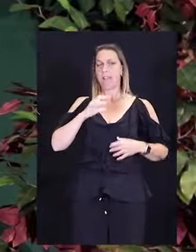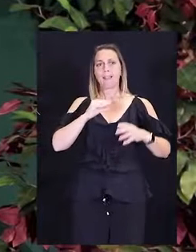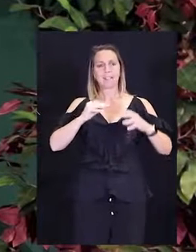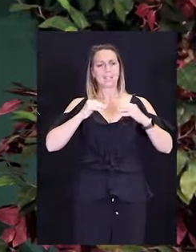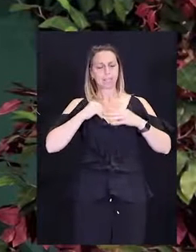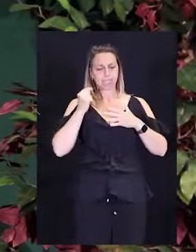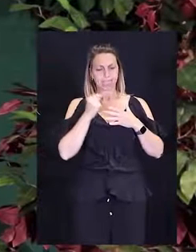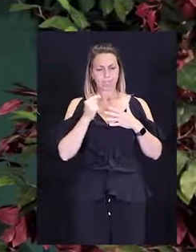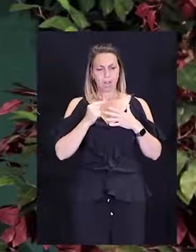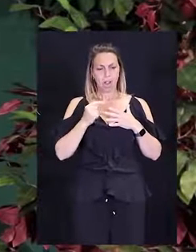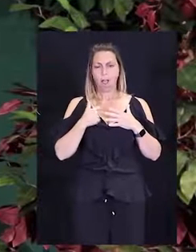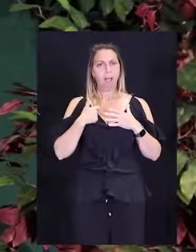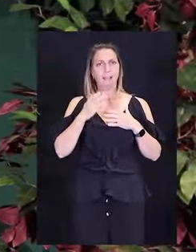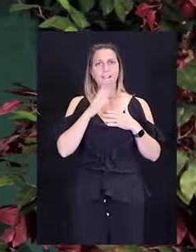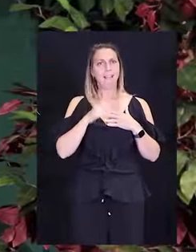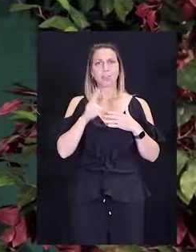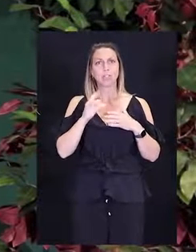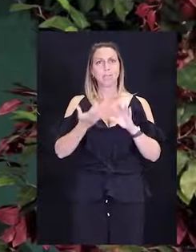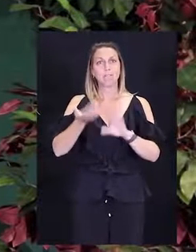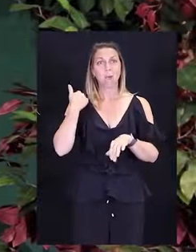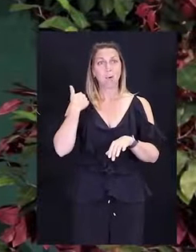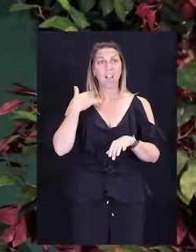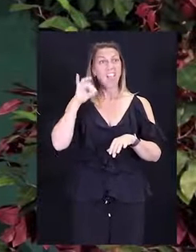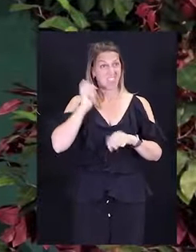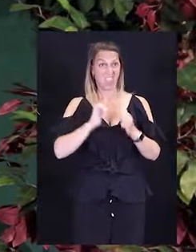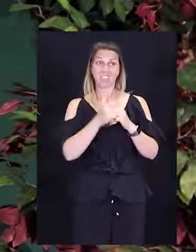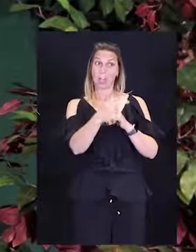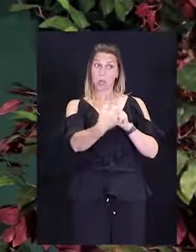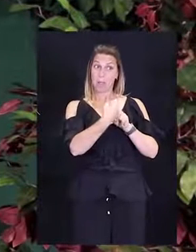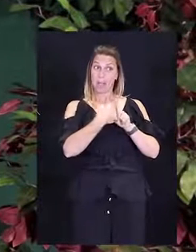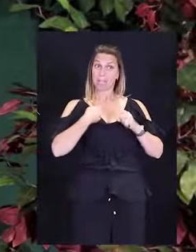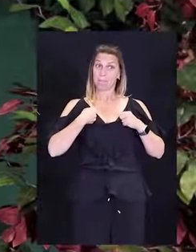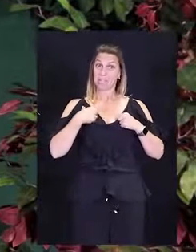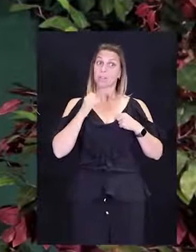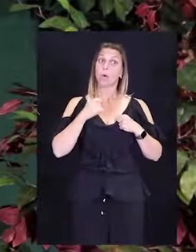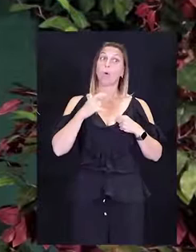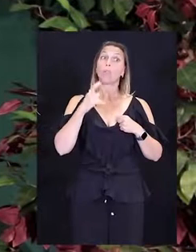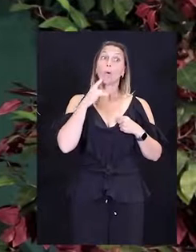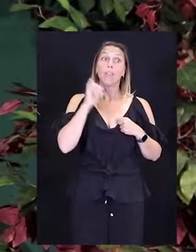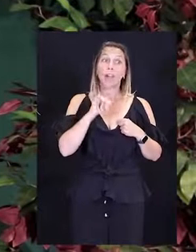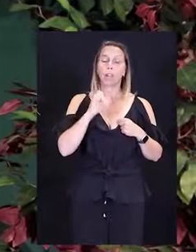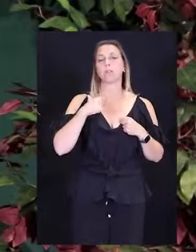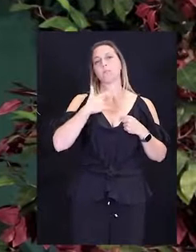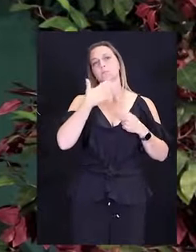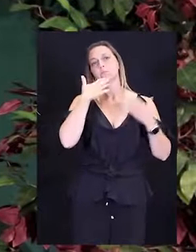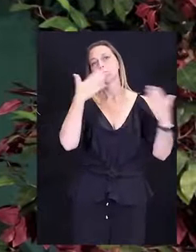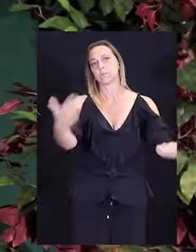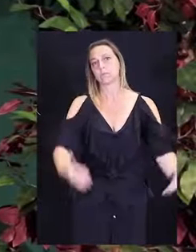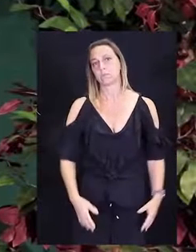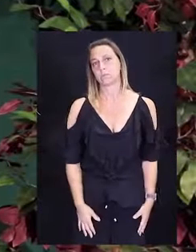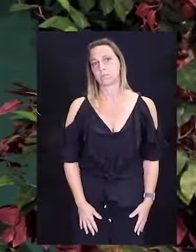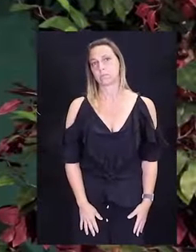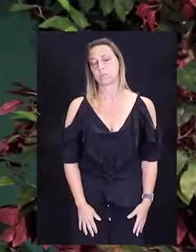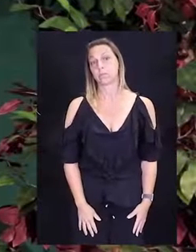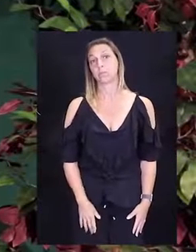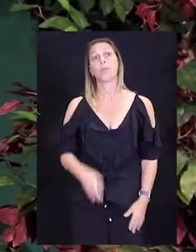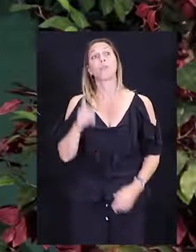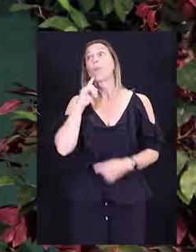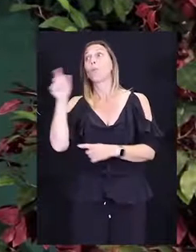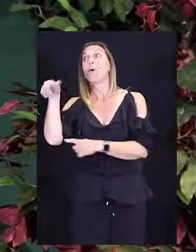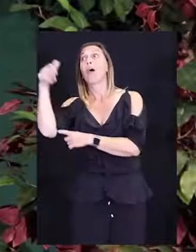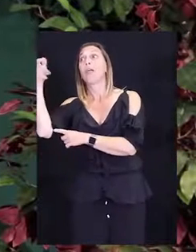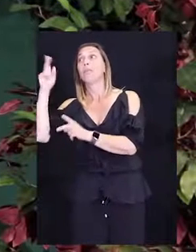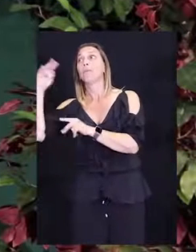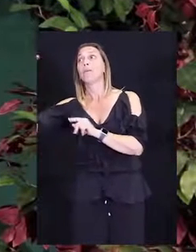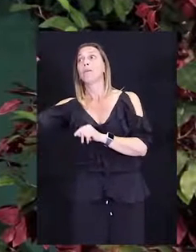had the capacity or the courage to do before. That's what you leave with me. So for that, I thank you. To others, you're